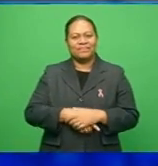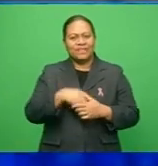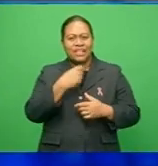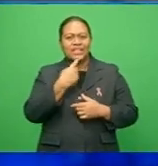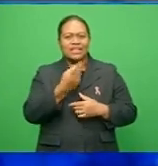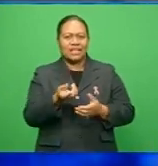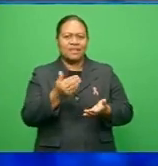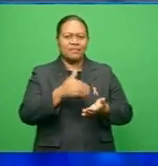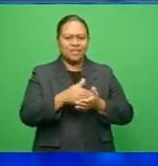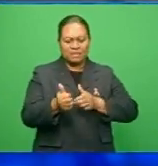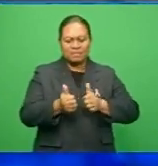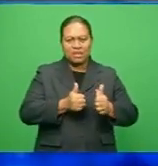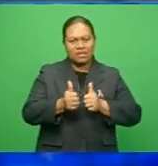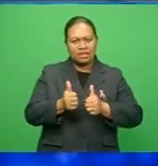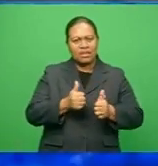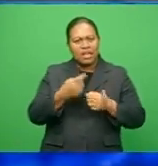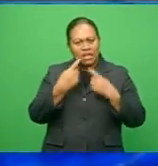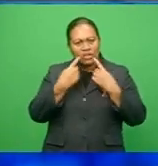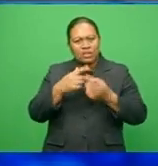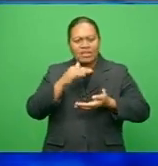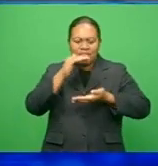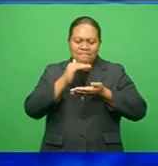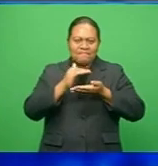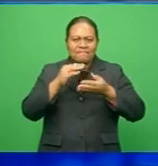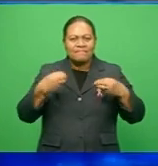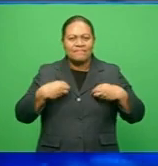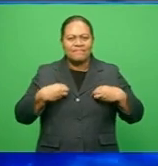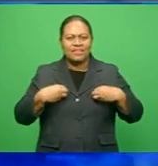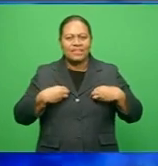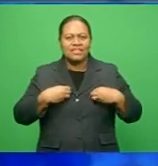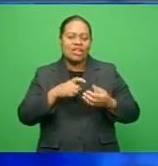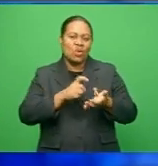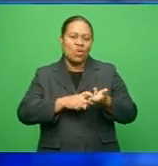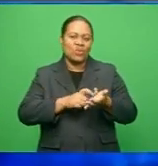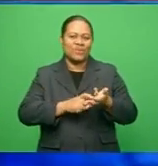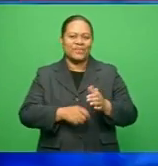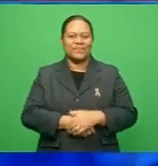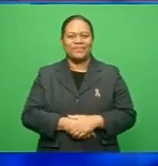also administering the micro, small and medium enterprises loans.